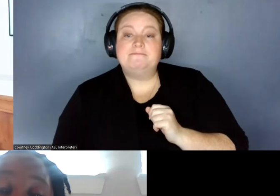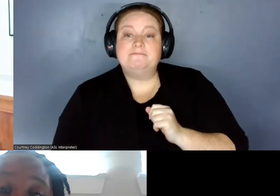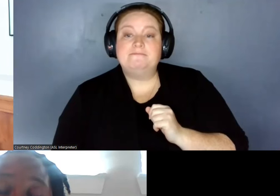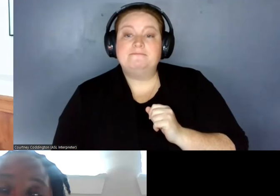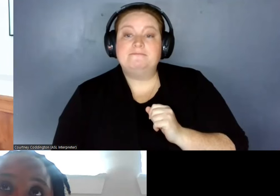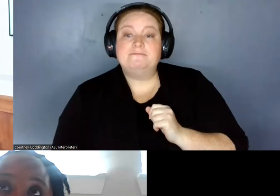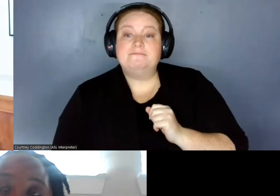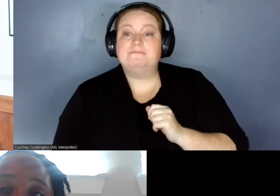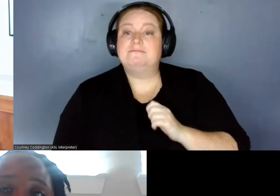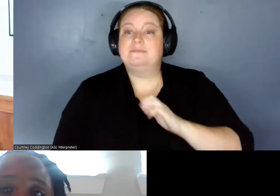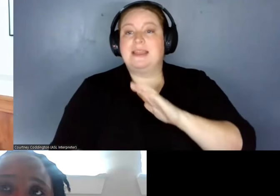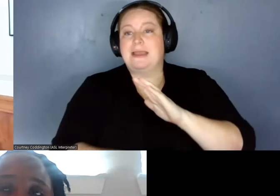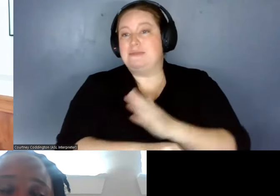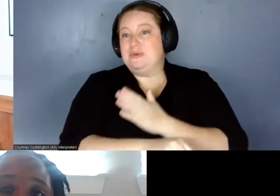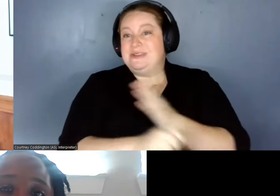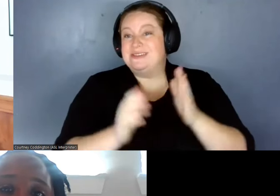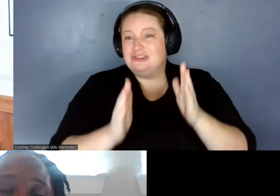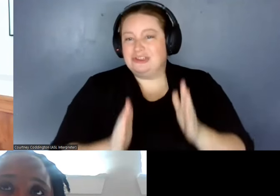A musician, I'm sorry.